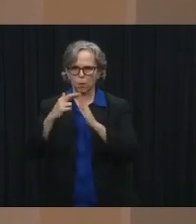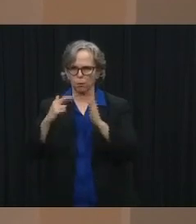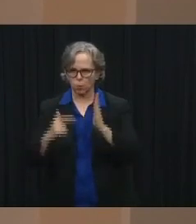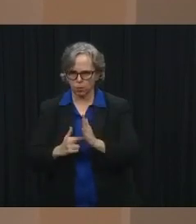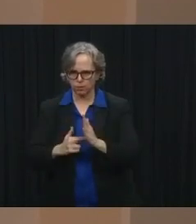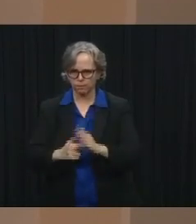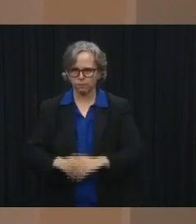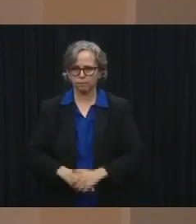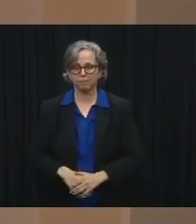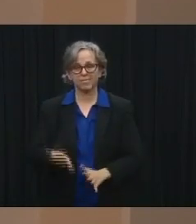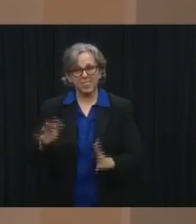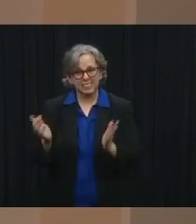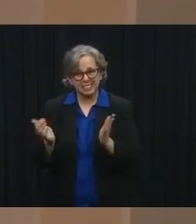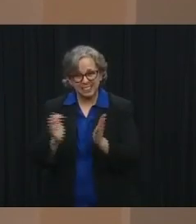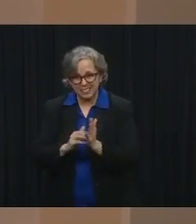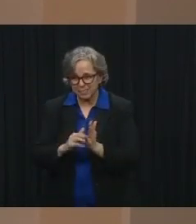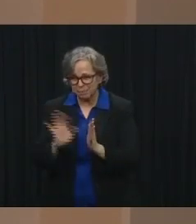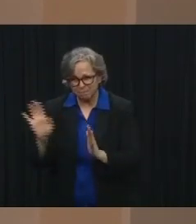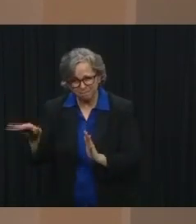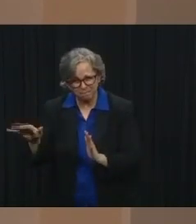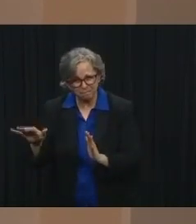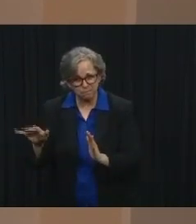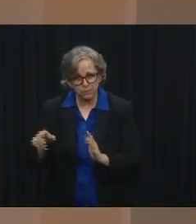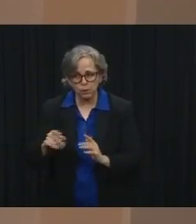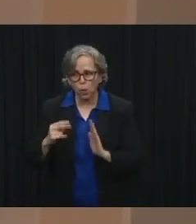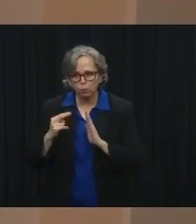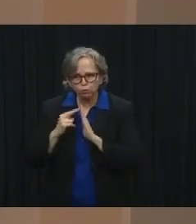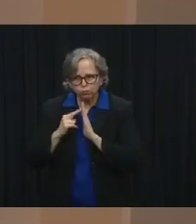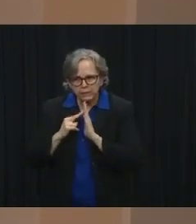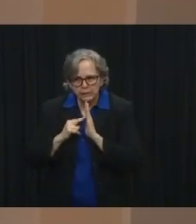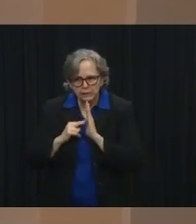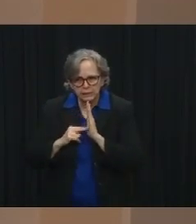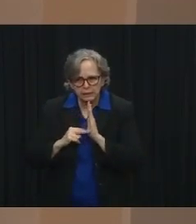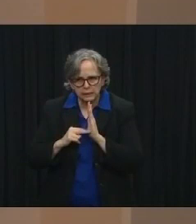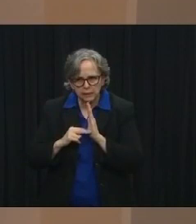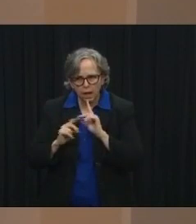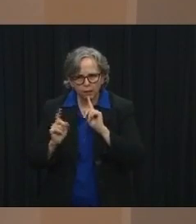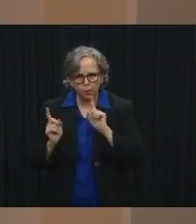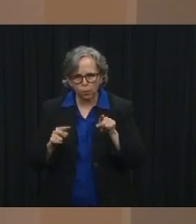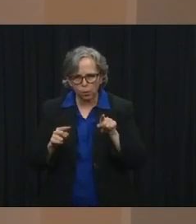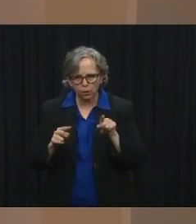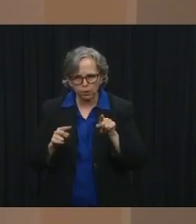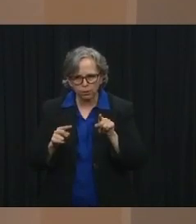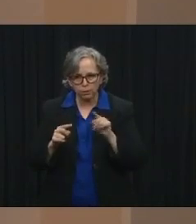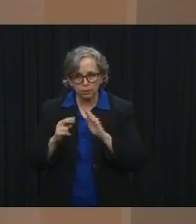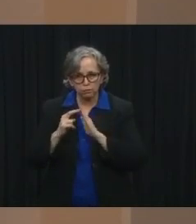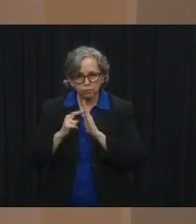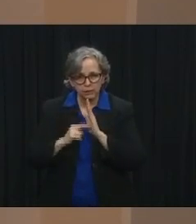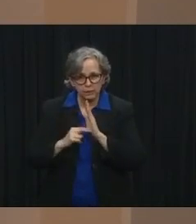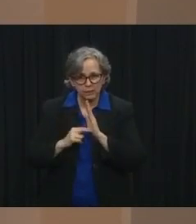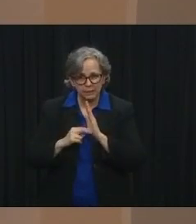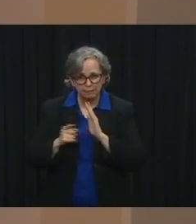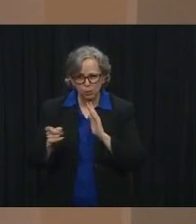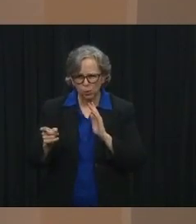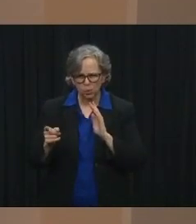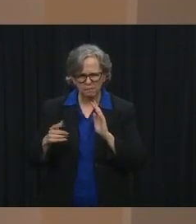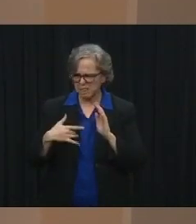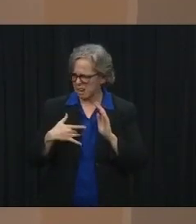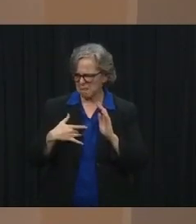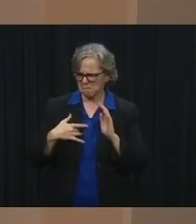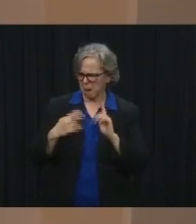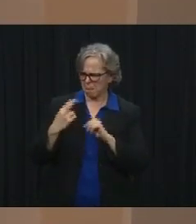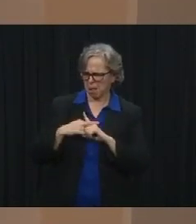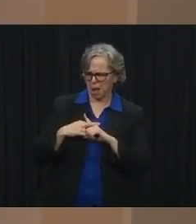read the plain language of the order. If you don't qualify, then consider yourself closed. But if